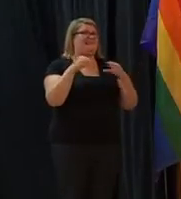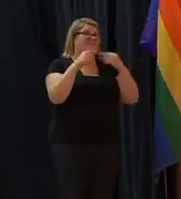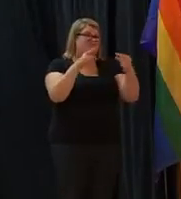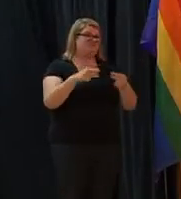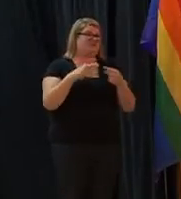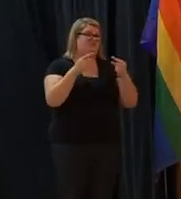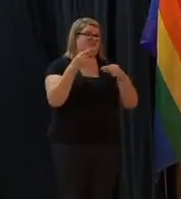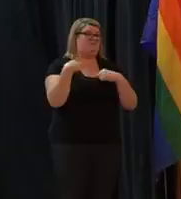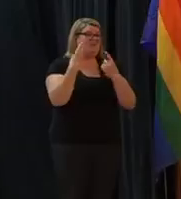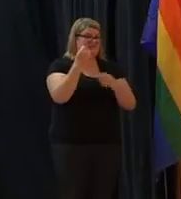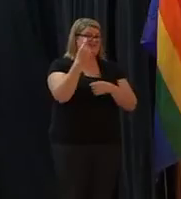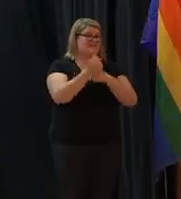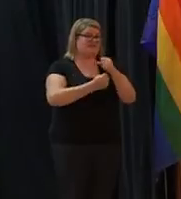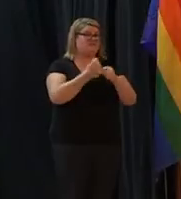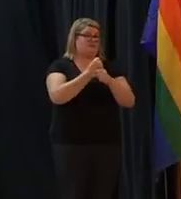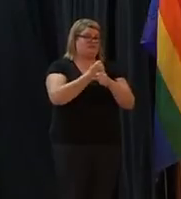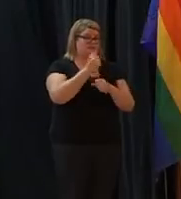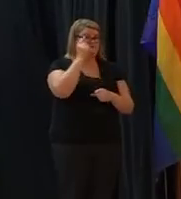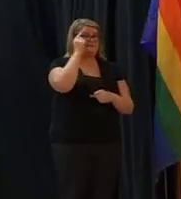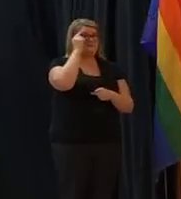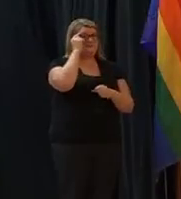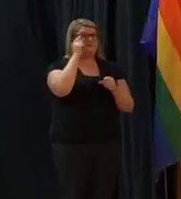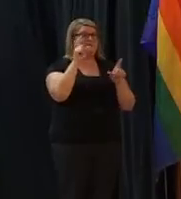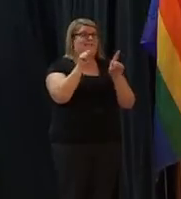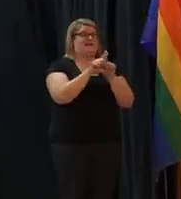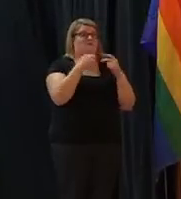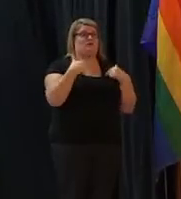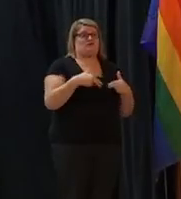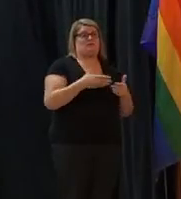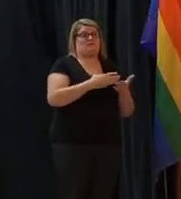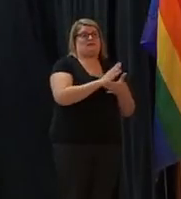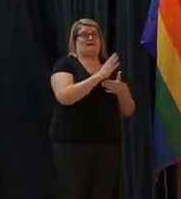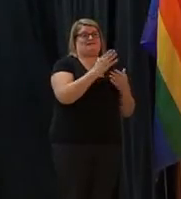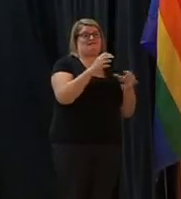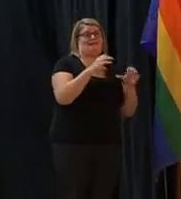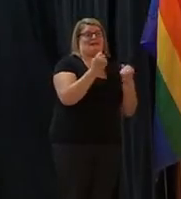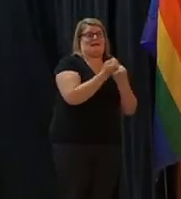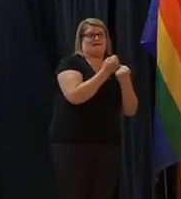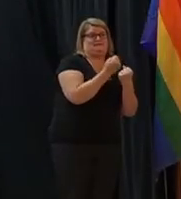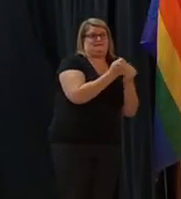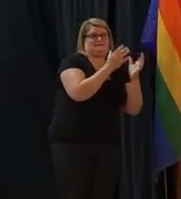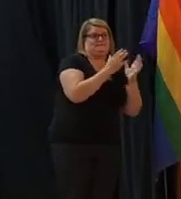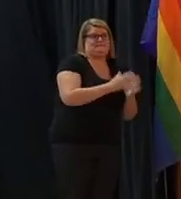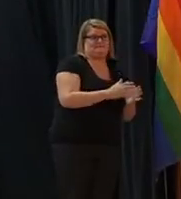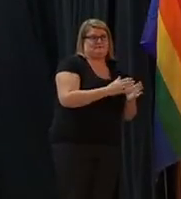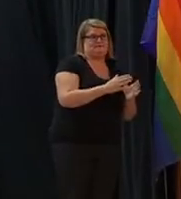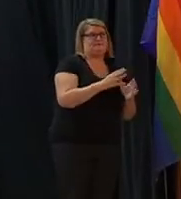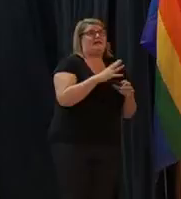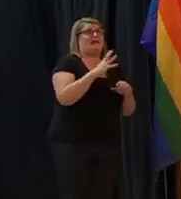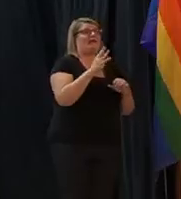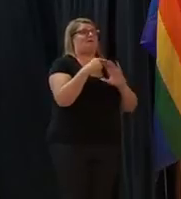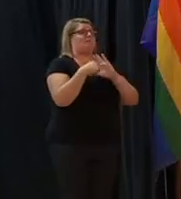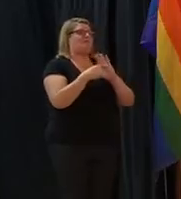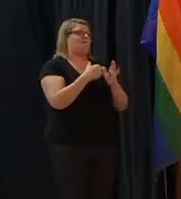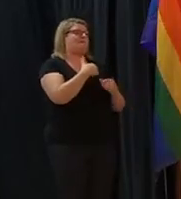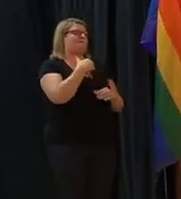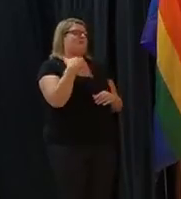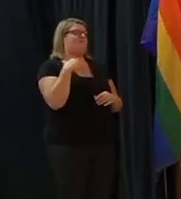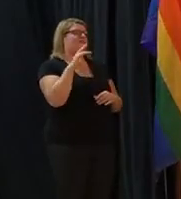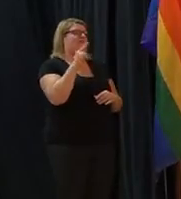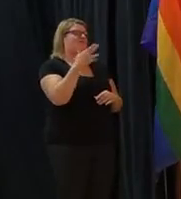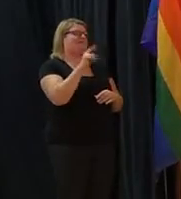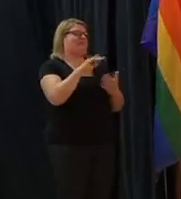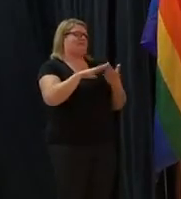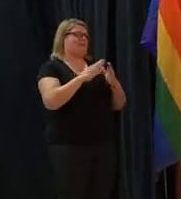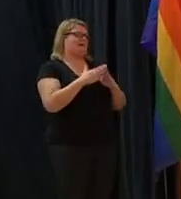last 11 years. As a human rights lawyer, as I've represented members from the LGBT communities, as